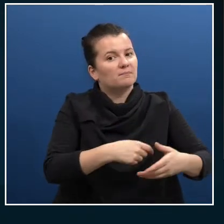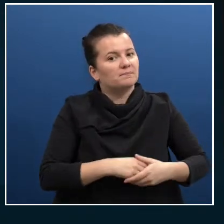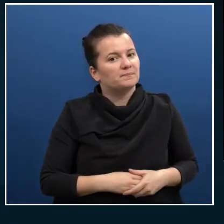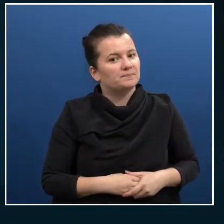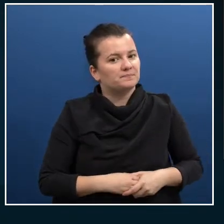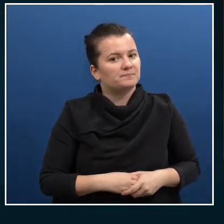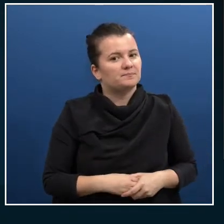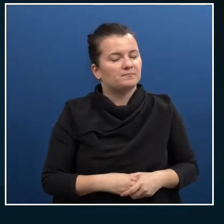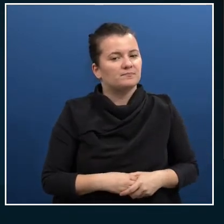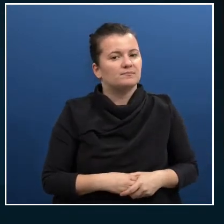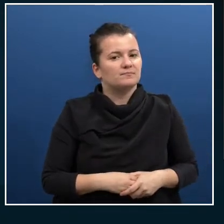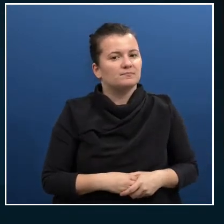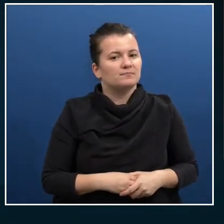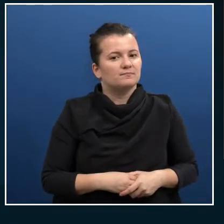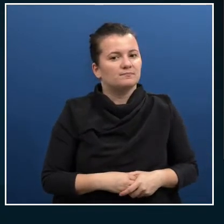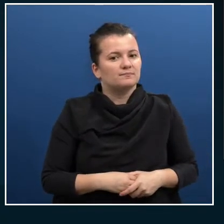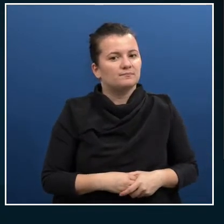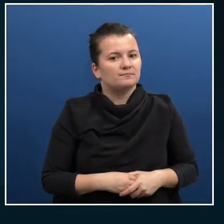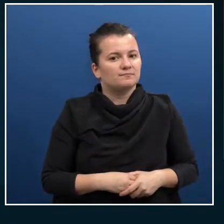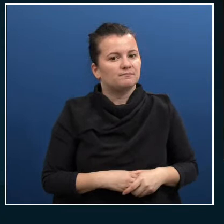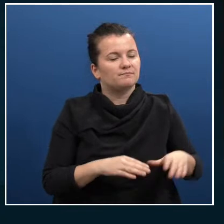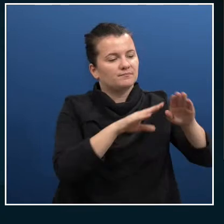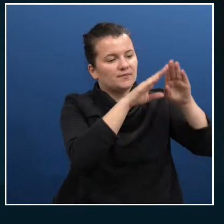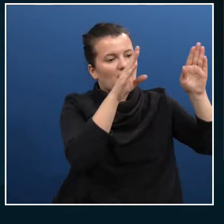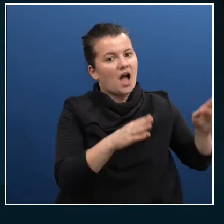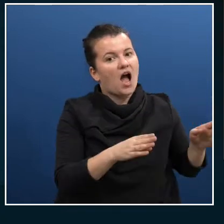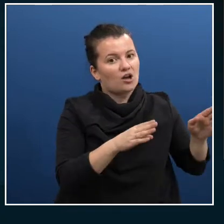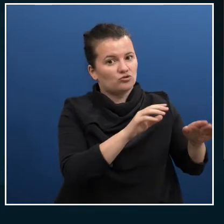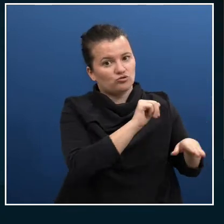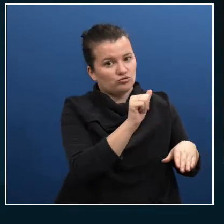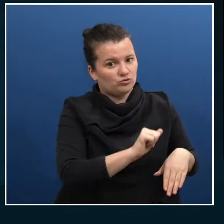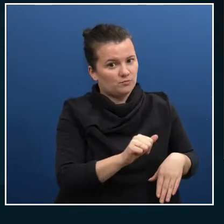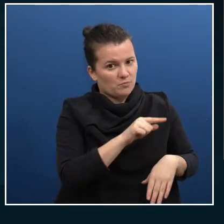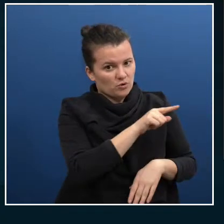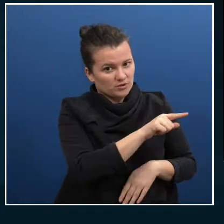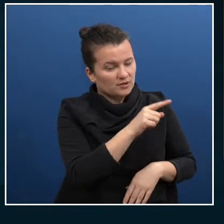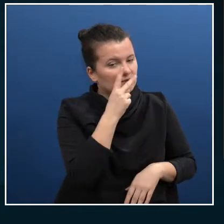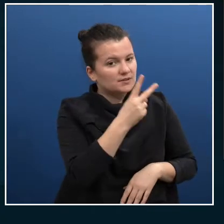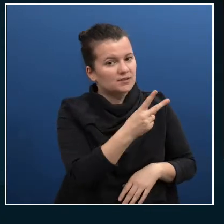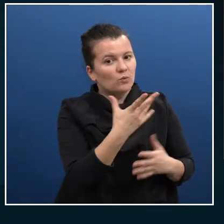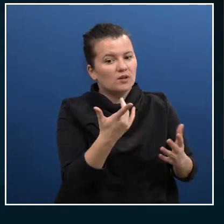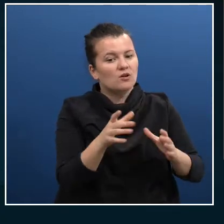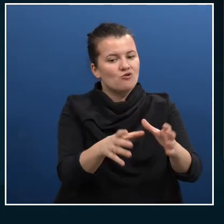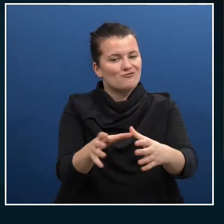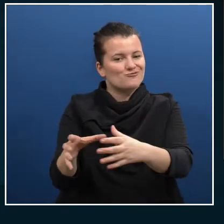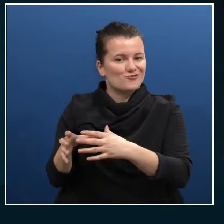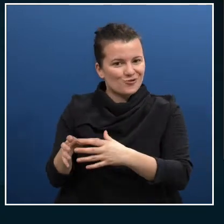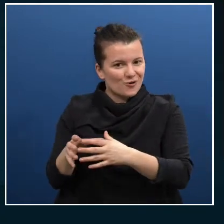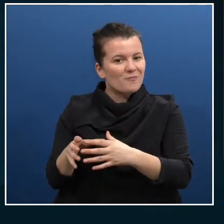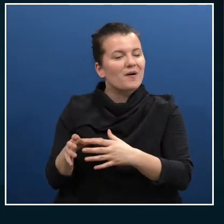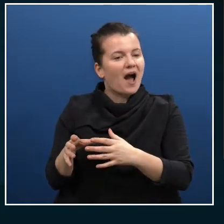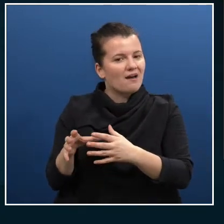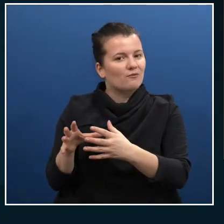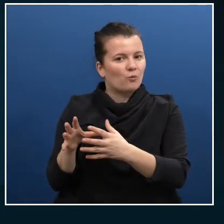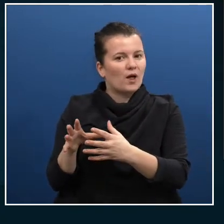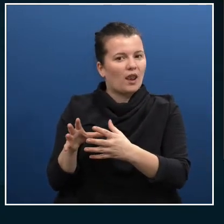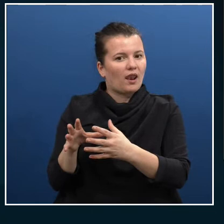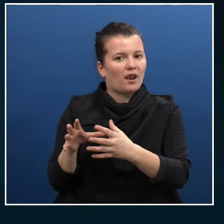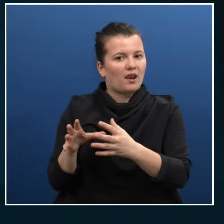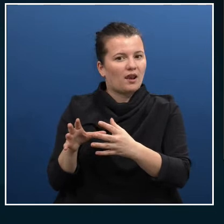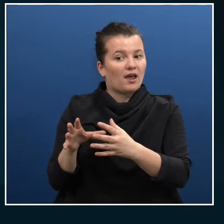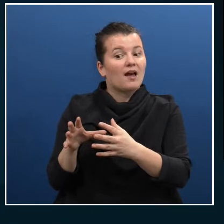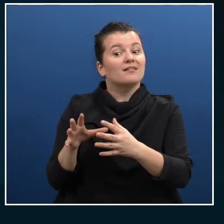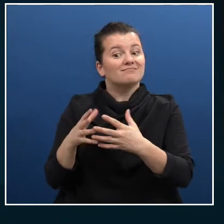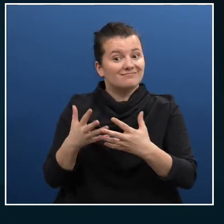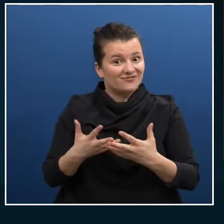So let's switch to the Azure portal again. And since we are creating a couple of resource groups, you should be able to see them show up here. So